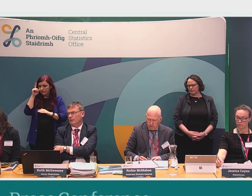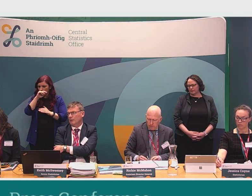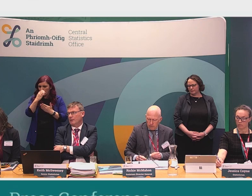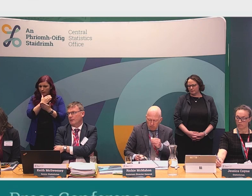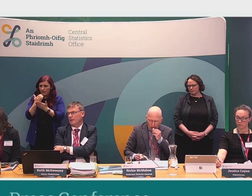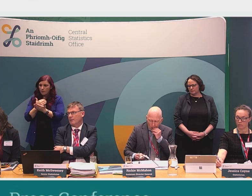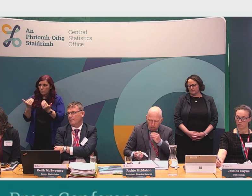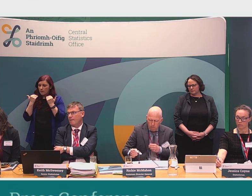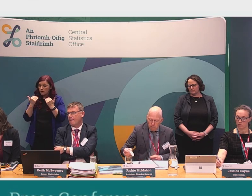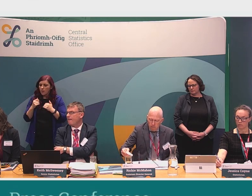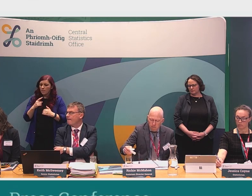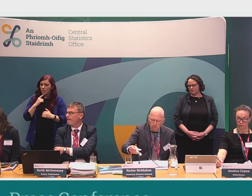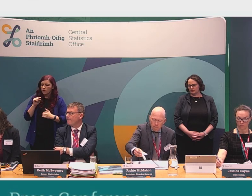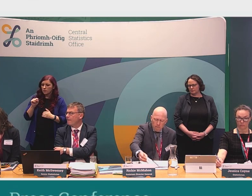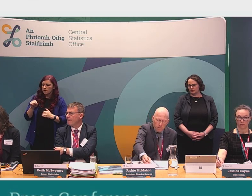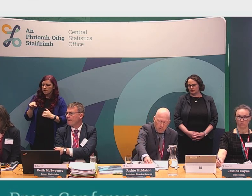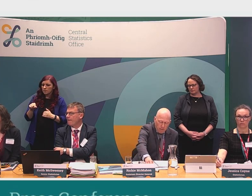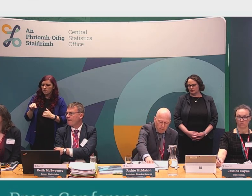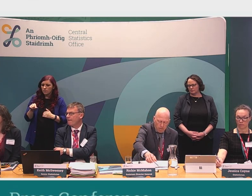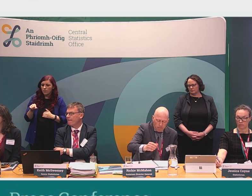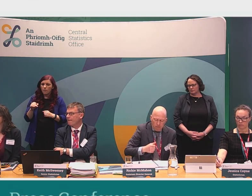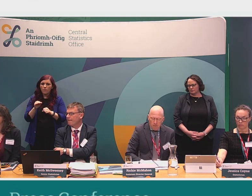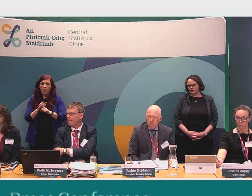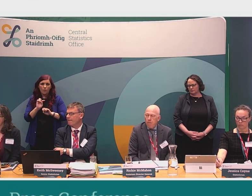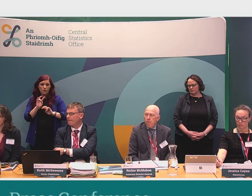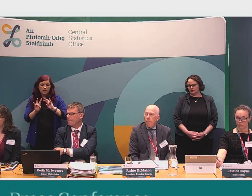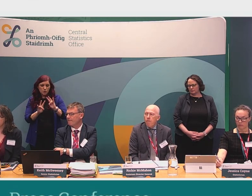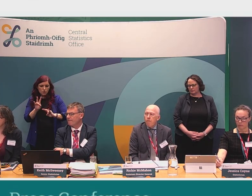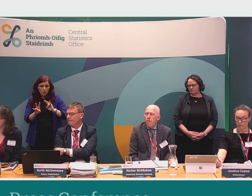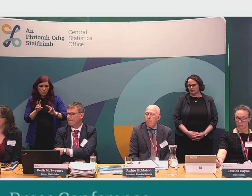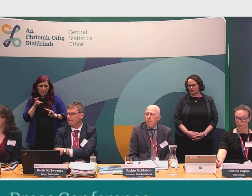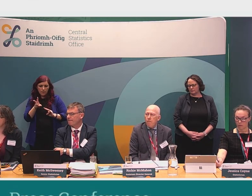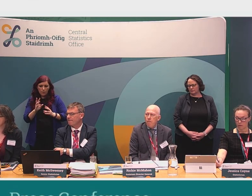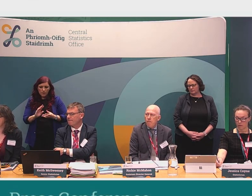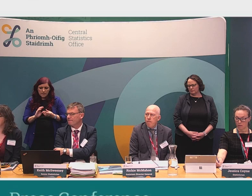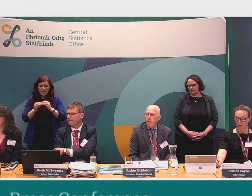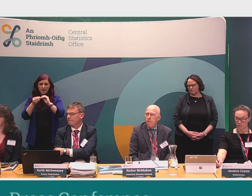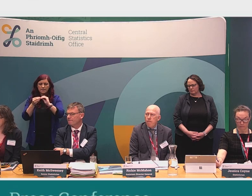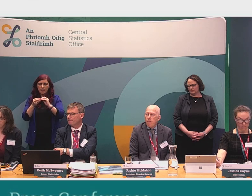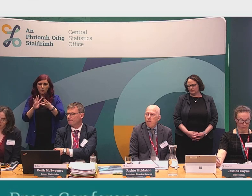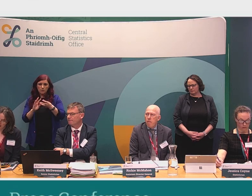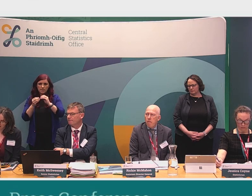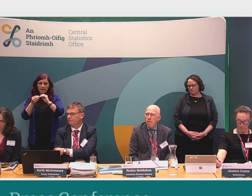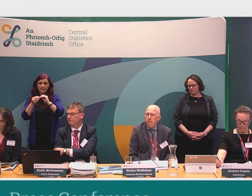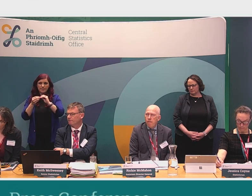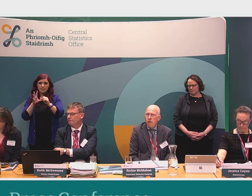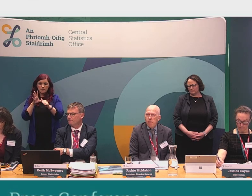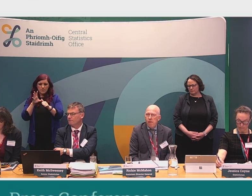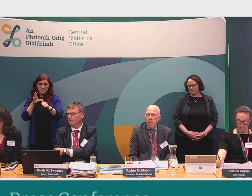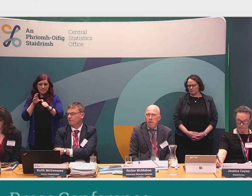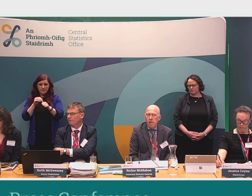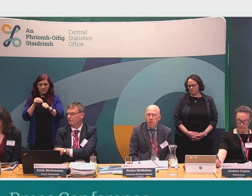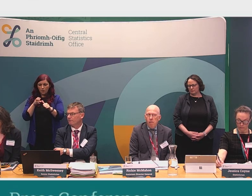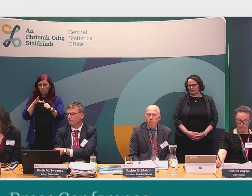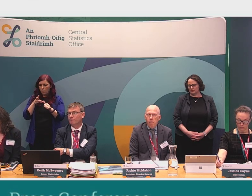age breakdown, like in terms of the survey that we've designed, we've asked very specific questions of people. We've tested